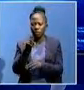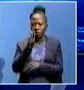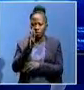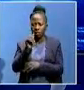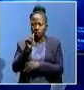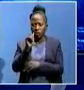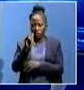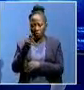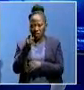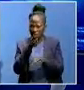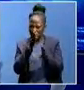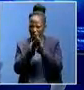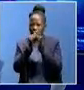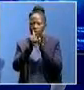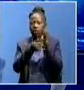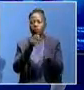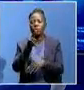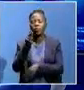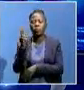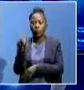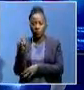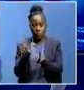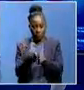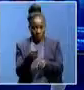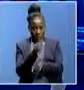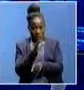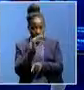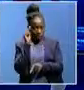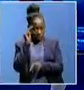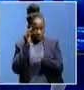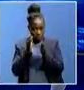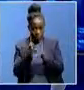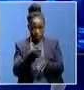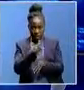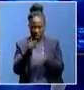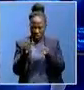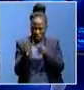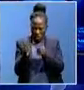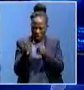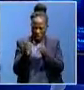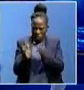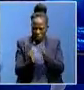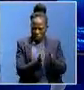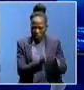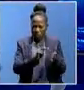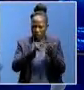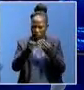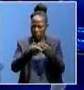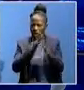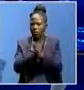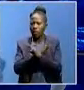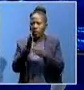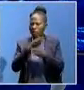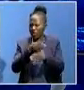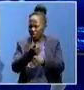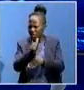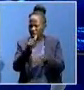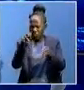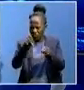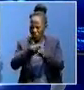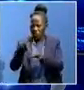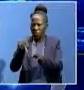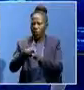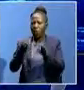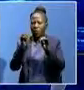for January 2022. Mr. Kakubo said his ministry will now proceed to structure a program for Zambian businesses to participate in the expo